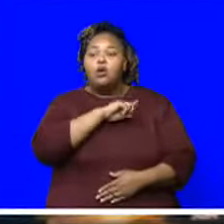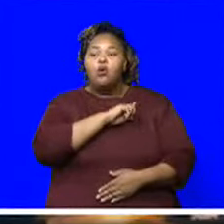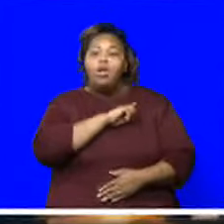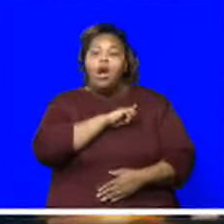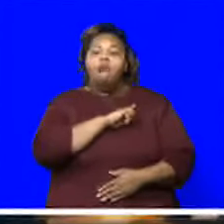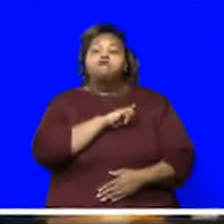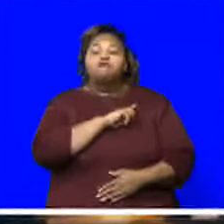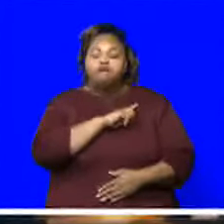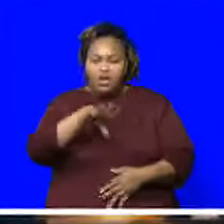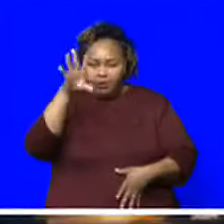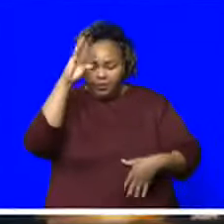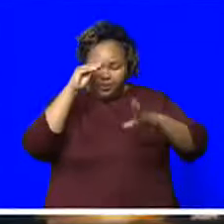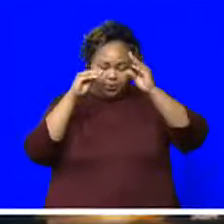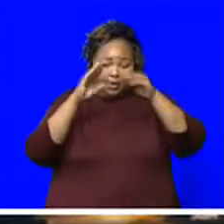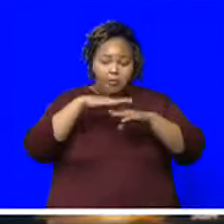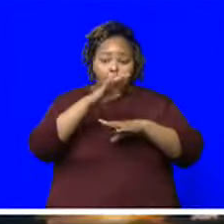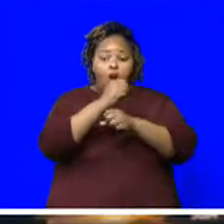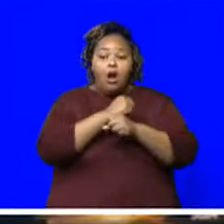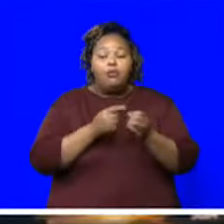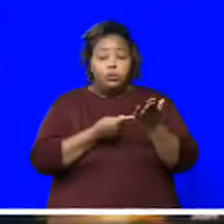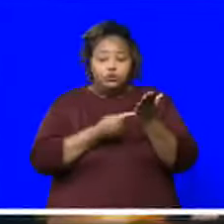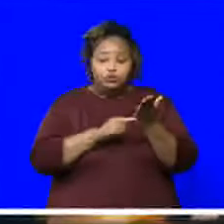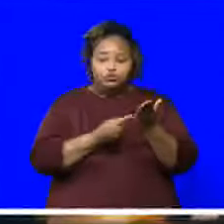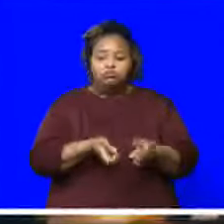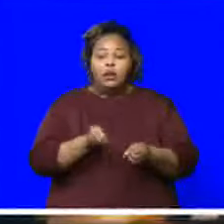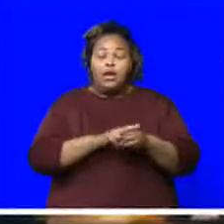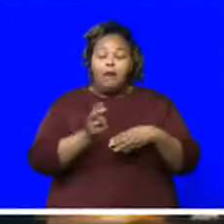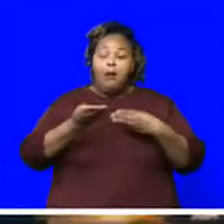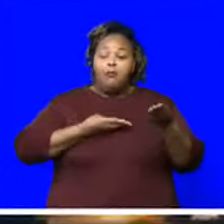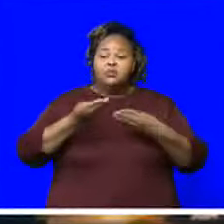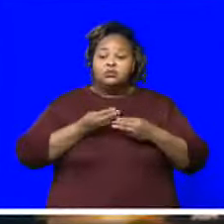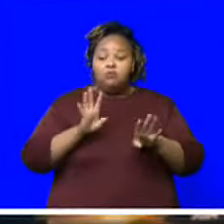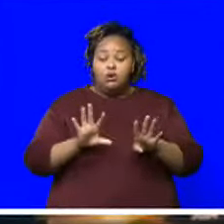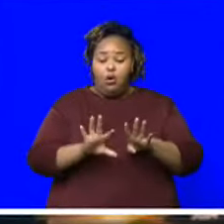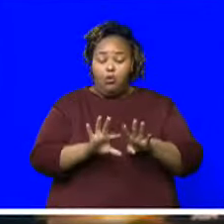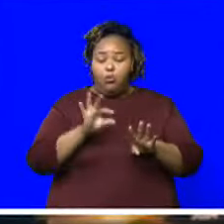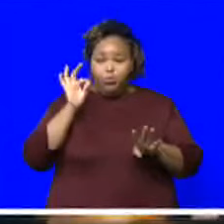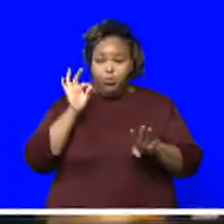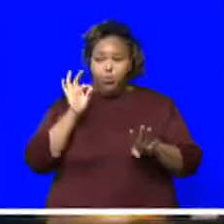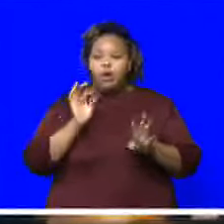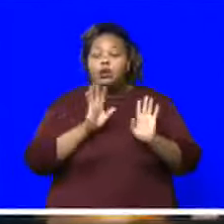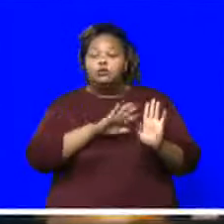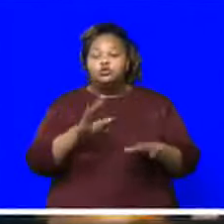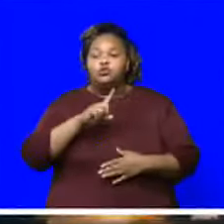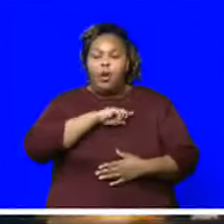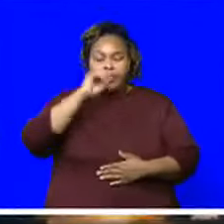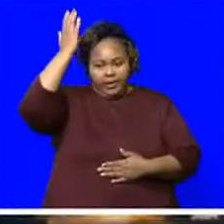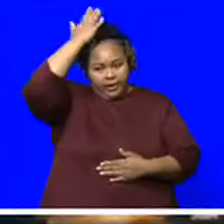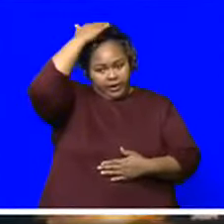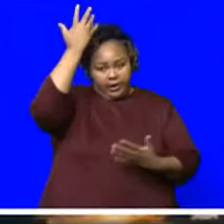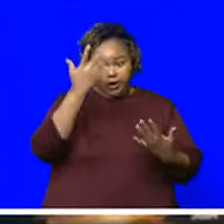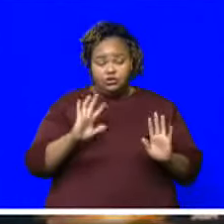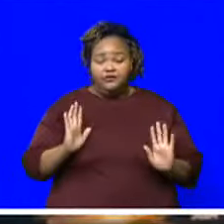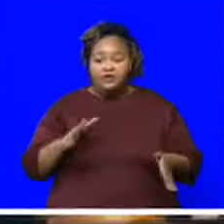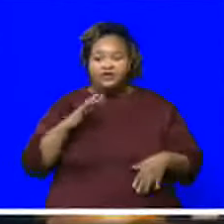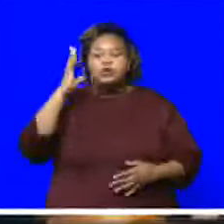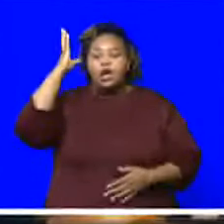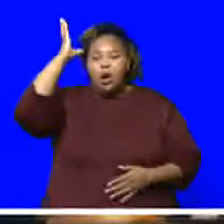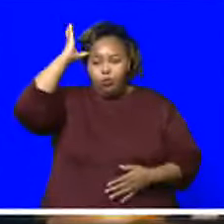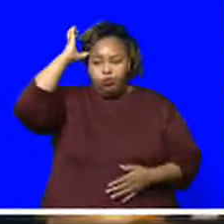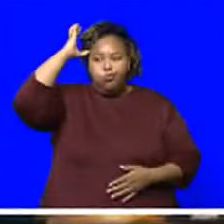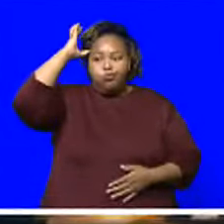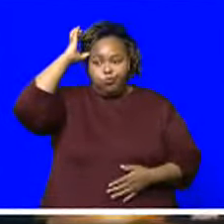problem-solving skills. The minister says companies can now choose from a large pool of networking graduates with real-time practical experience. The minister has